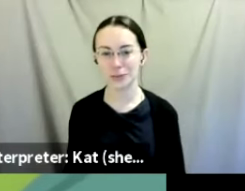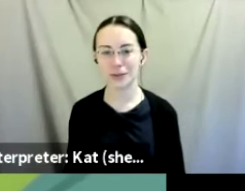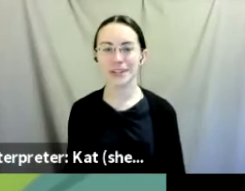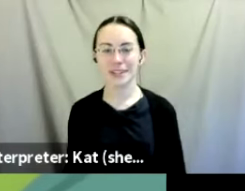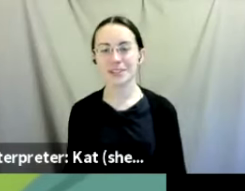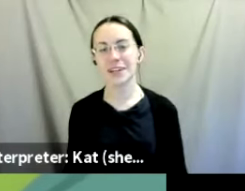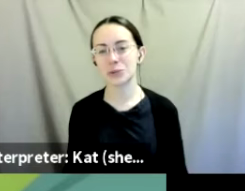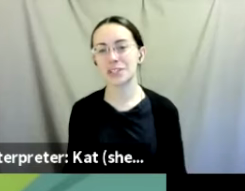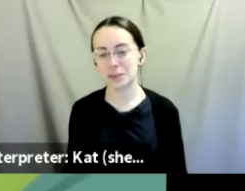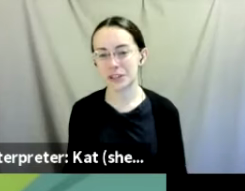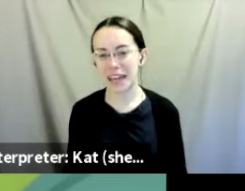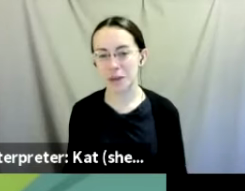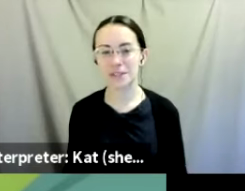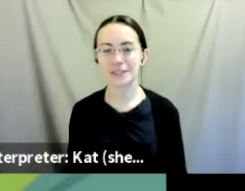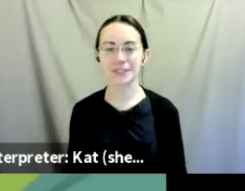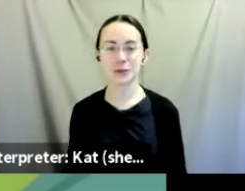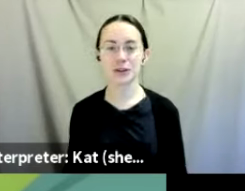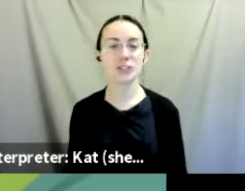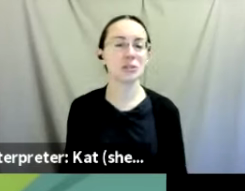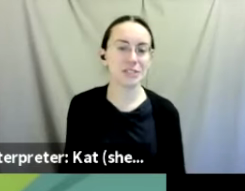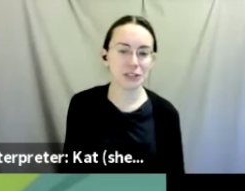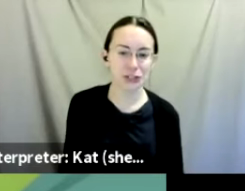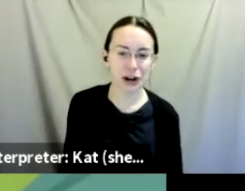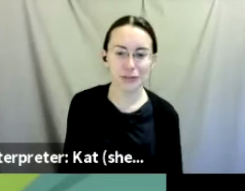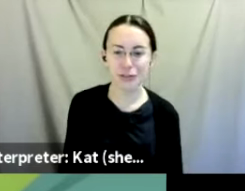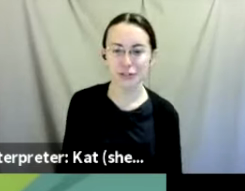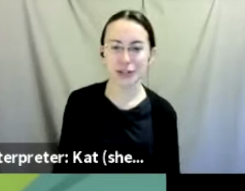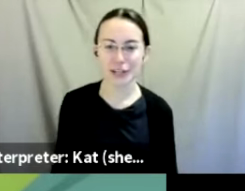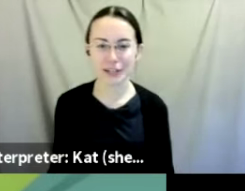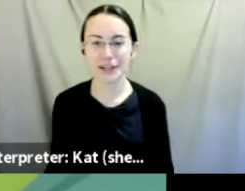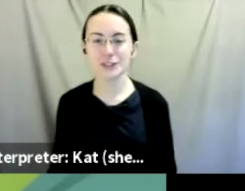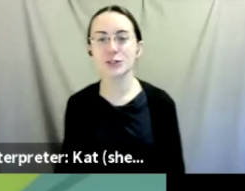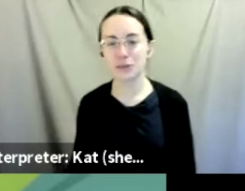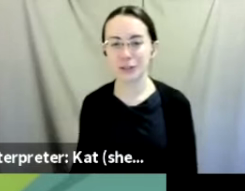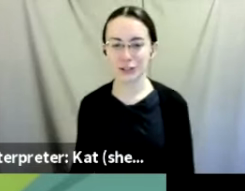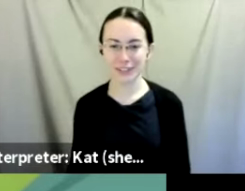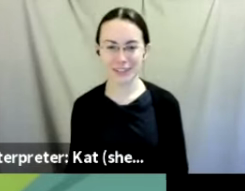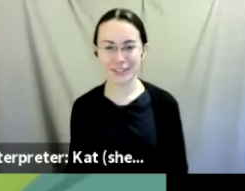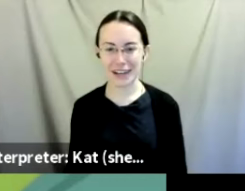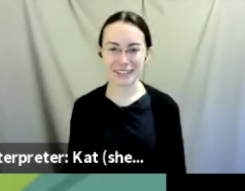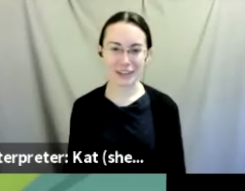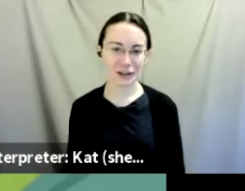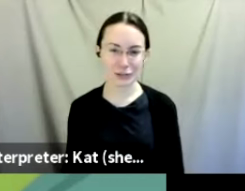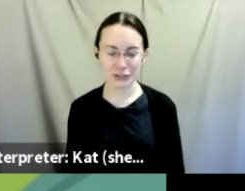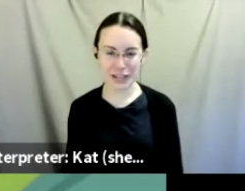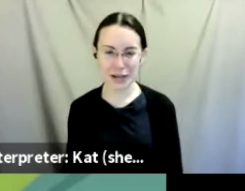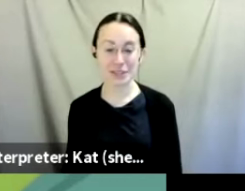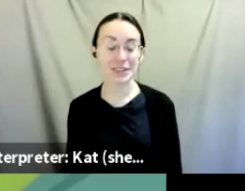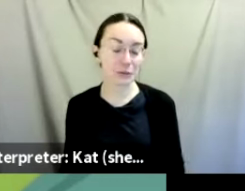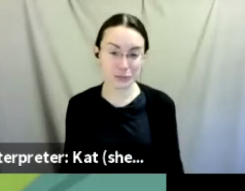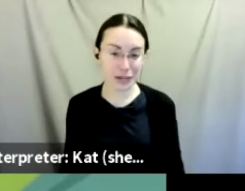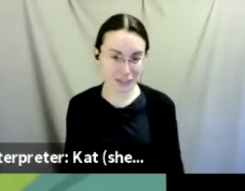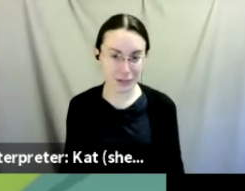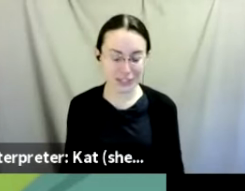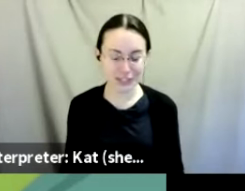another room, like what typically happens, or the gym teacher offers a very superficial sex ed class. That also shouldn't happen.